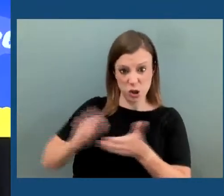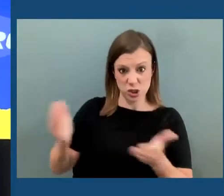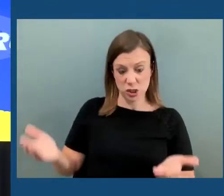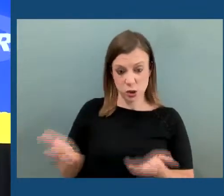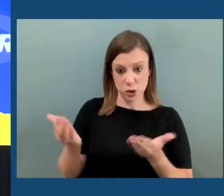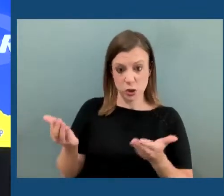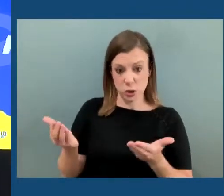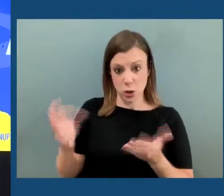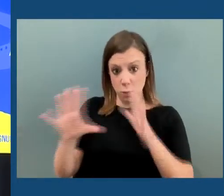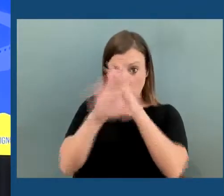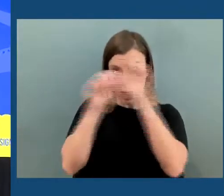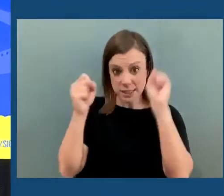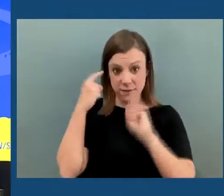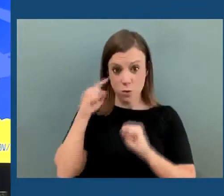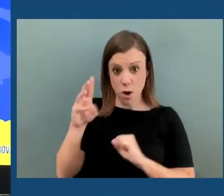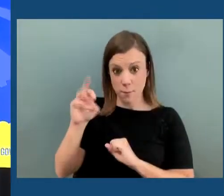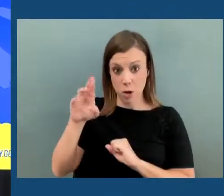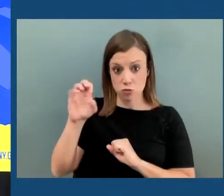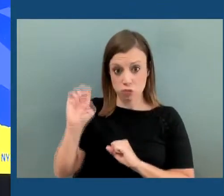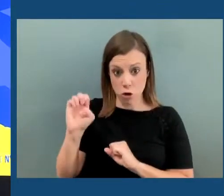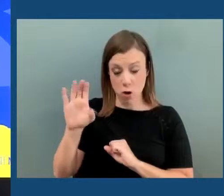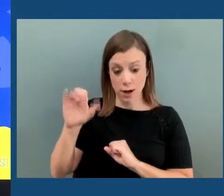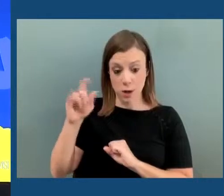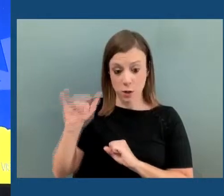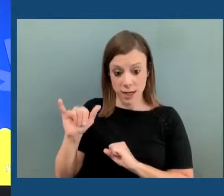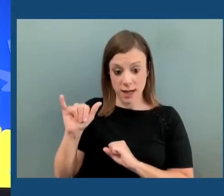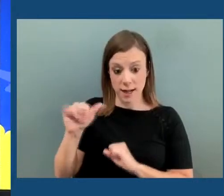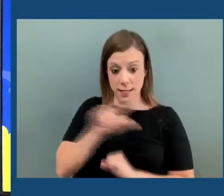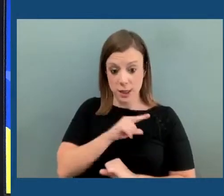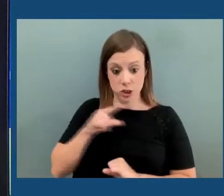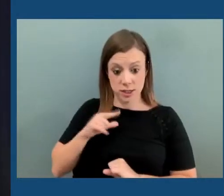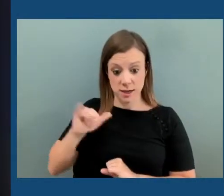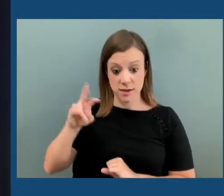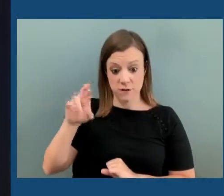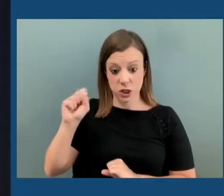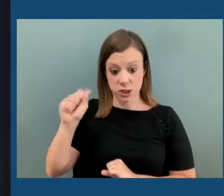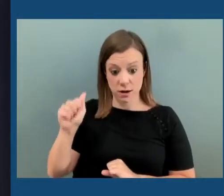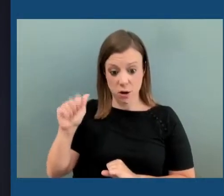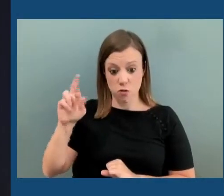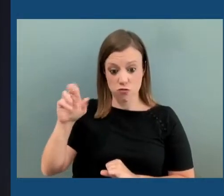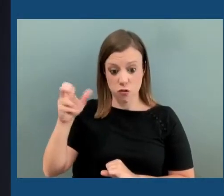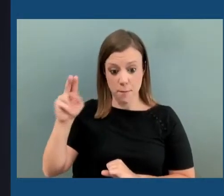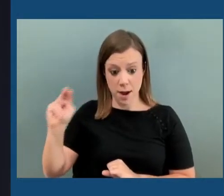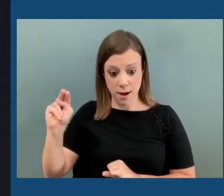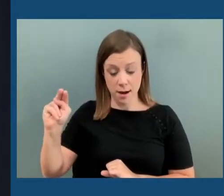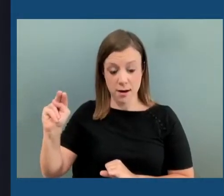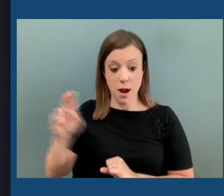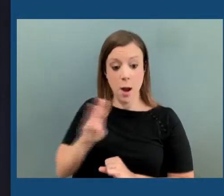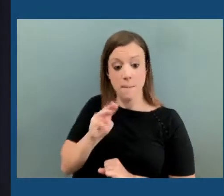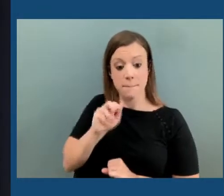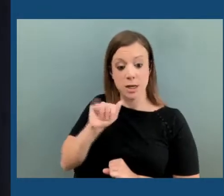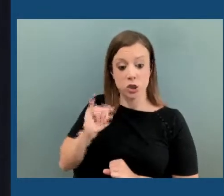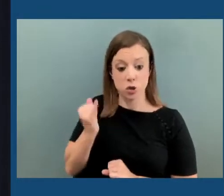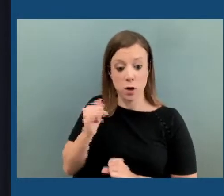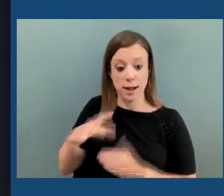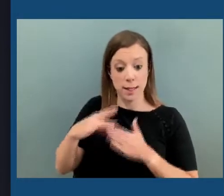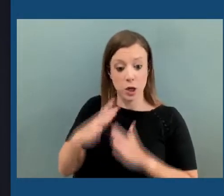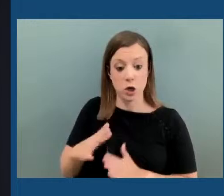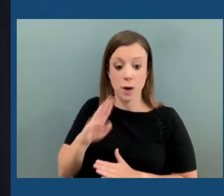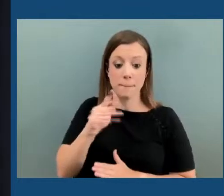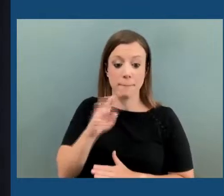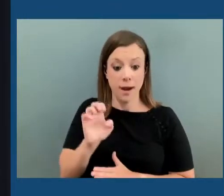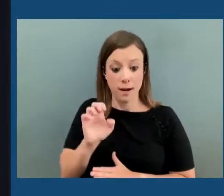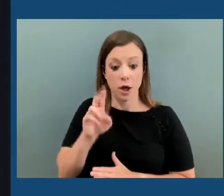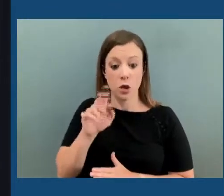County Legislature, Eversha Roman, our majority leader, Mike Udelson, and our minority leader, Steve Brew, and all the members of the